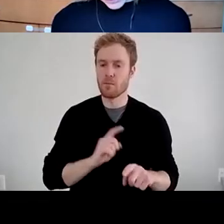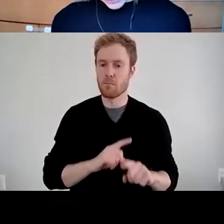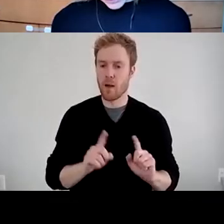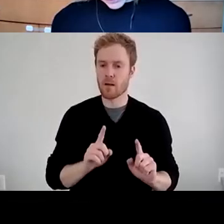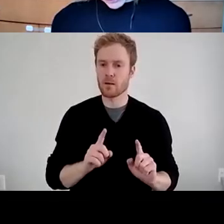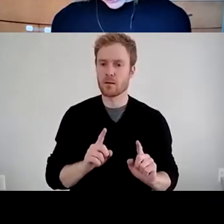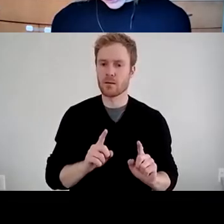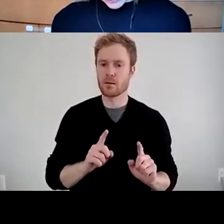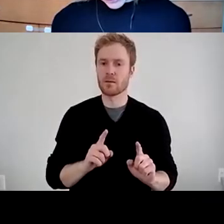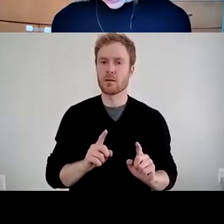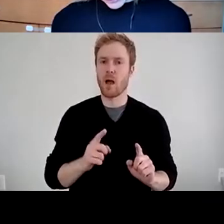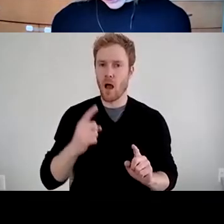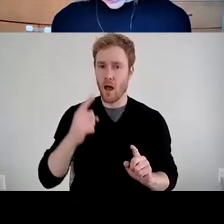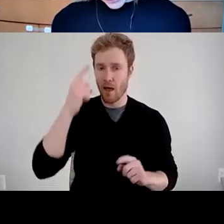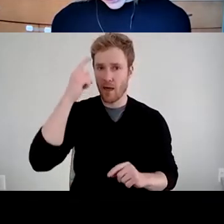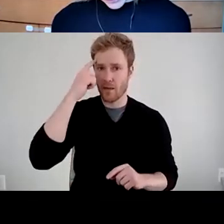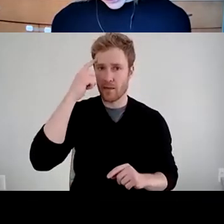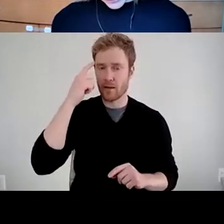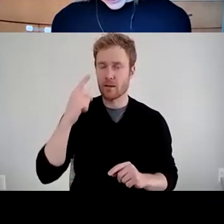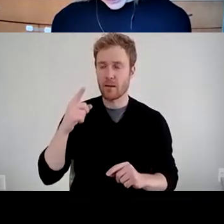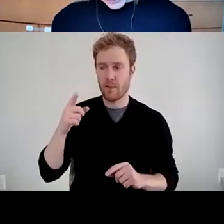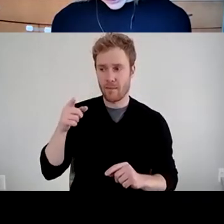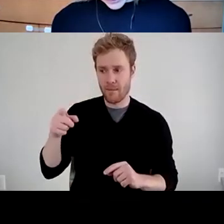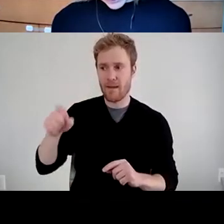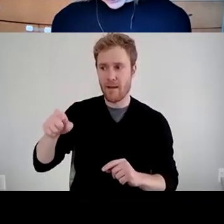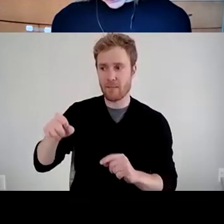there's no doubt it would wind up being in my council district